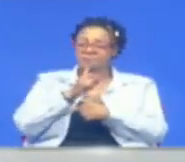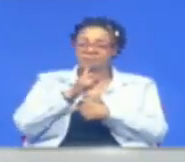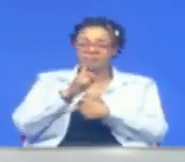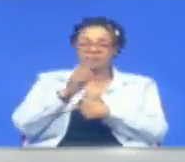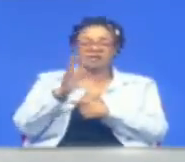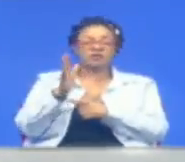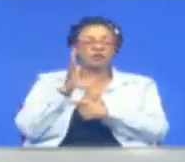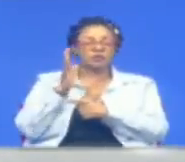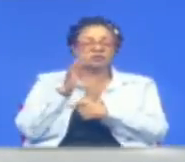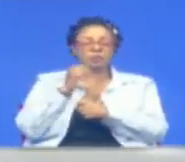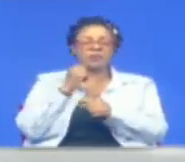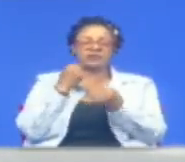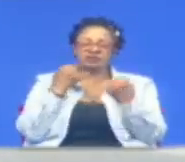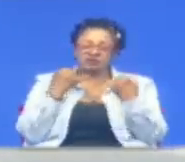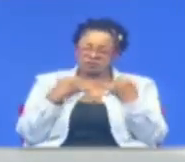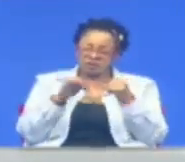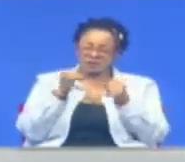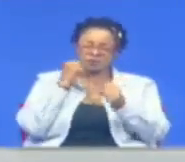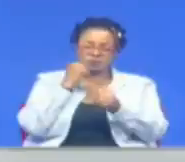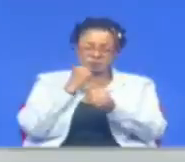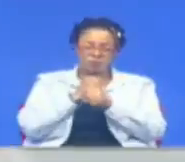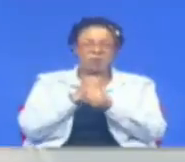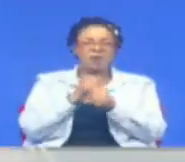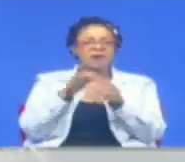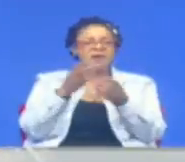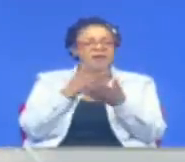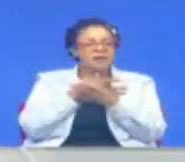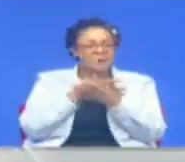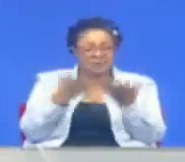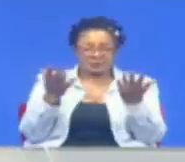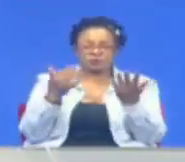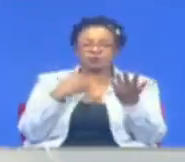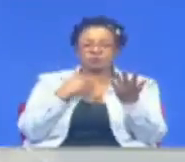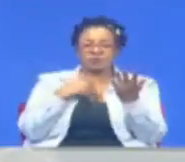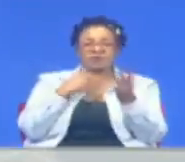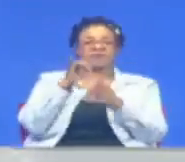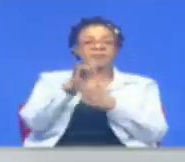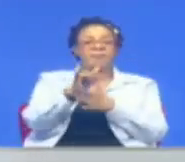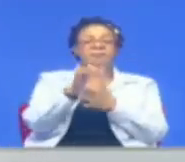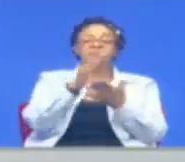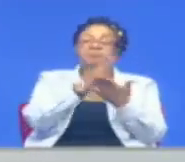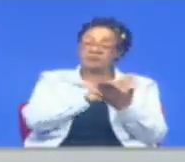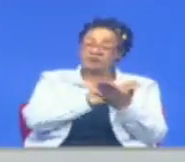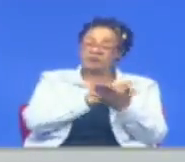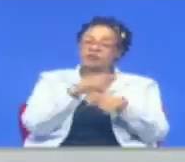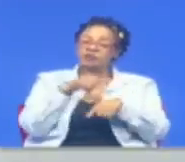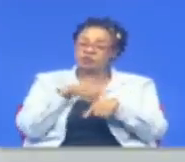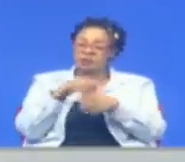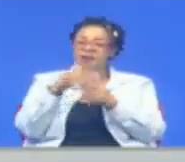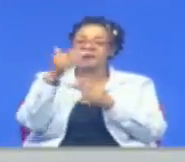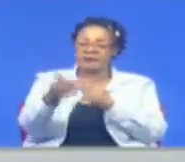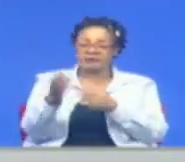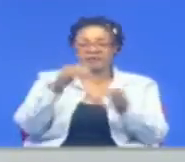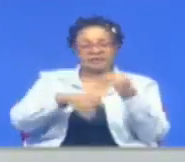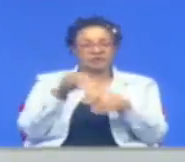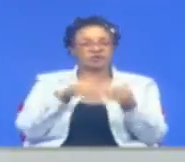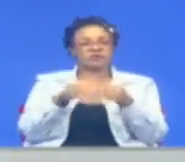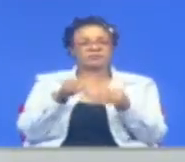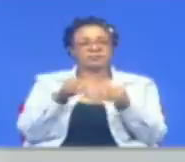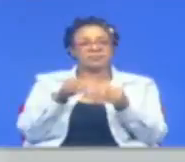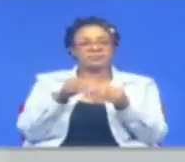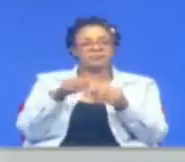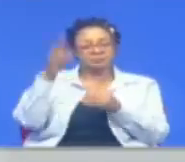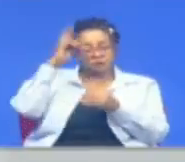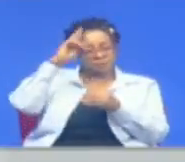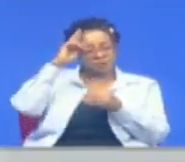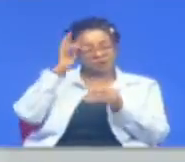will do all it takes to keep law and order before, during, and after the elections. The police boss has